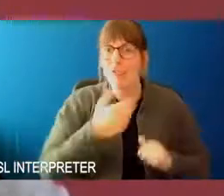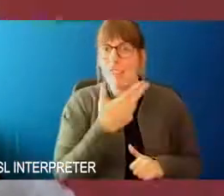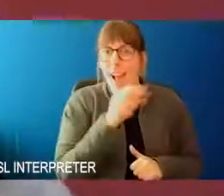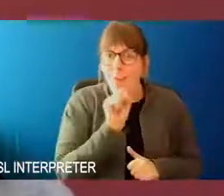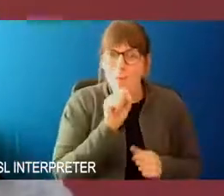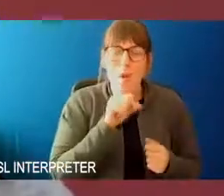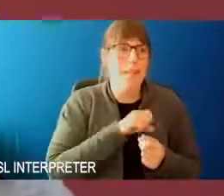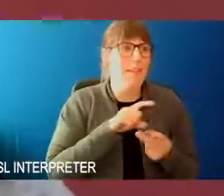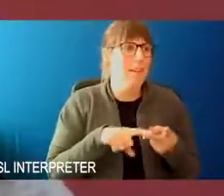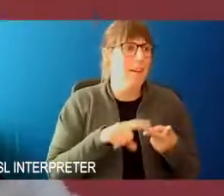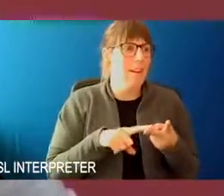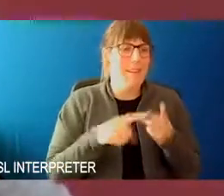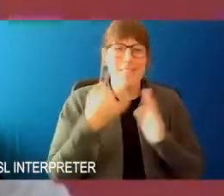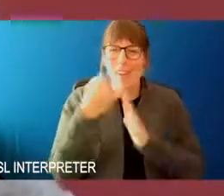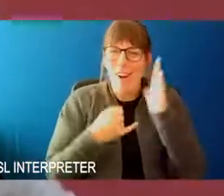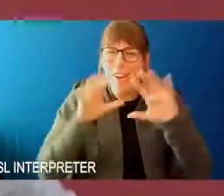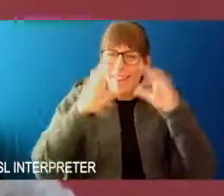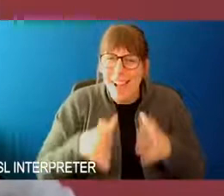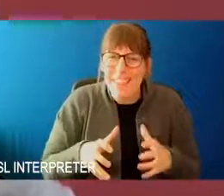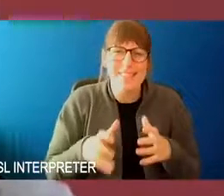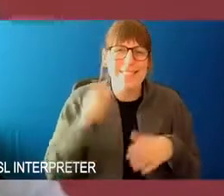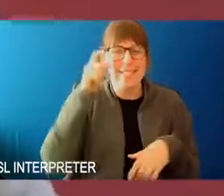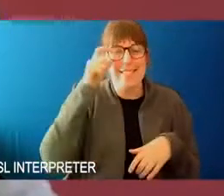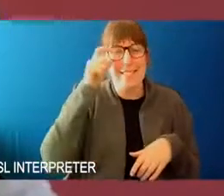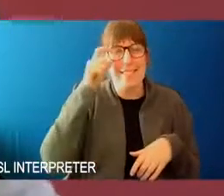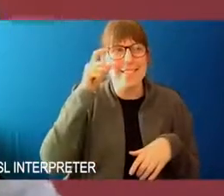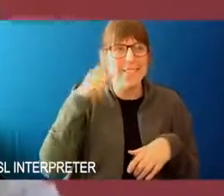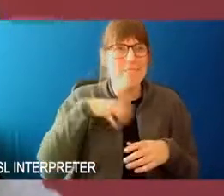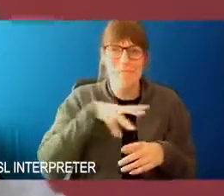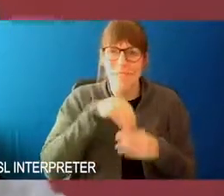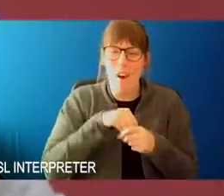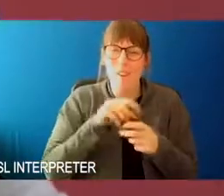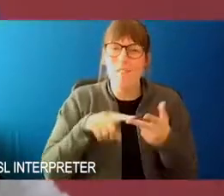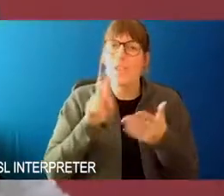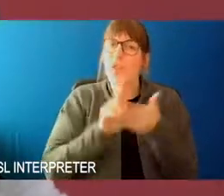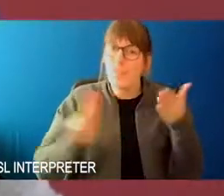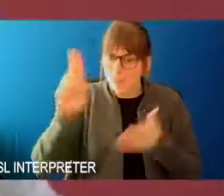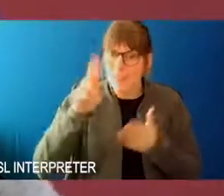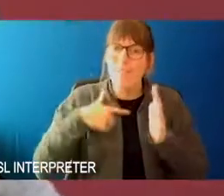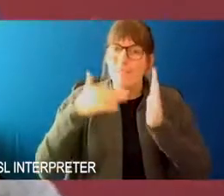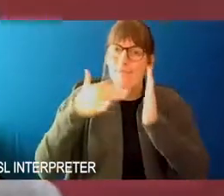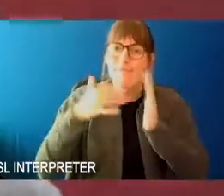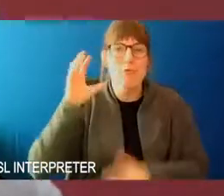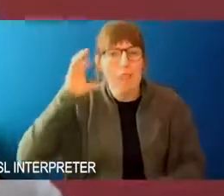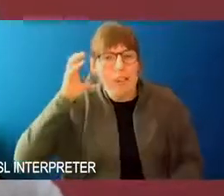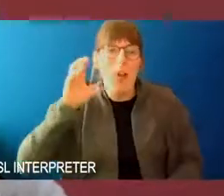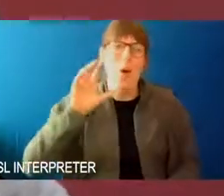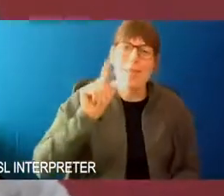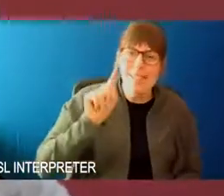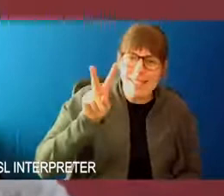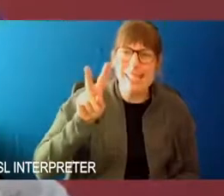studying theater through high school. I took art classes when I was a kid, and then